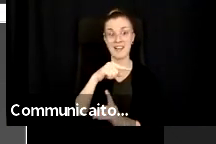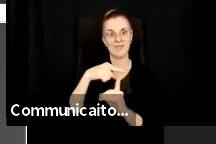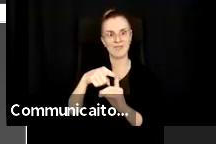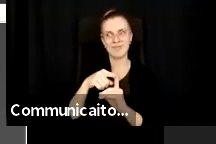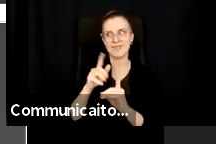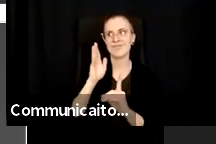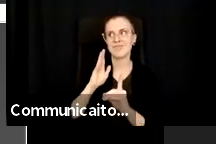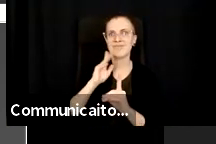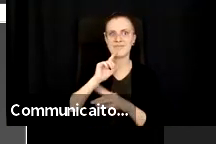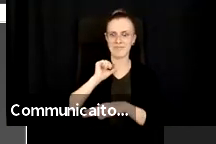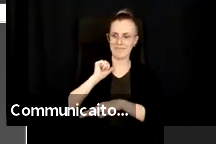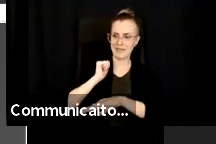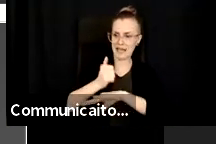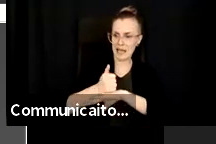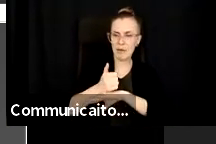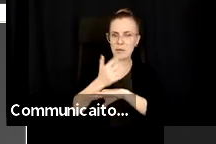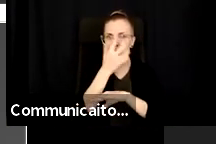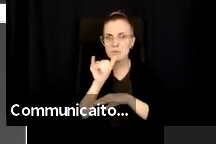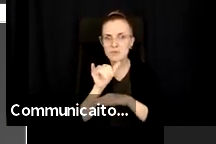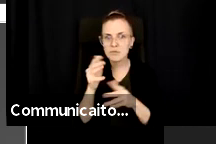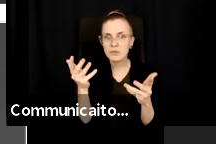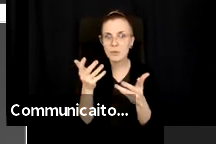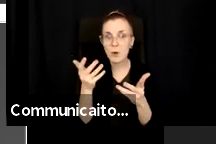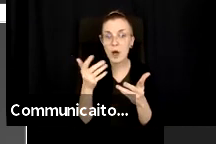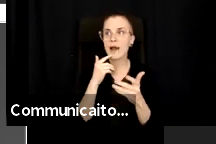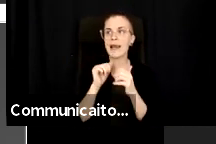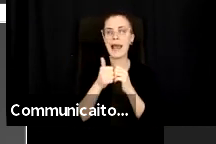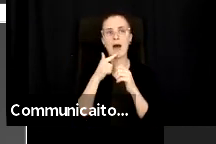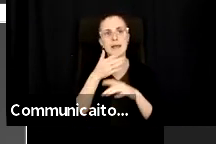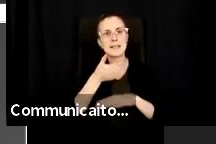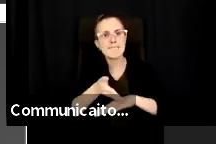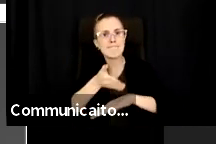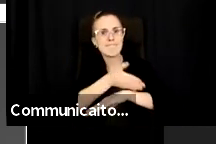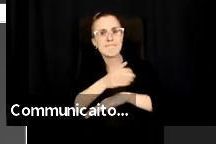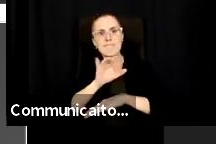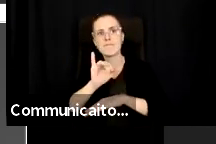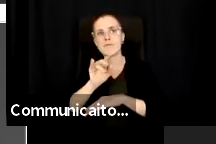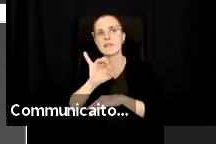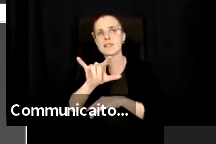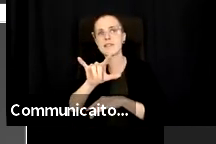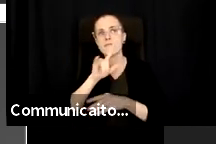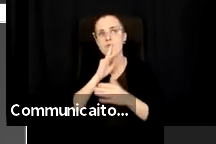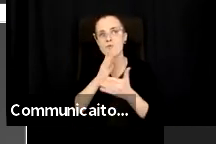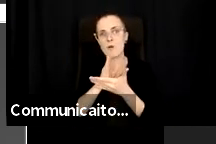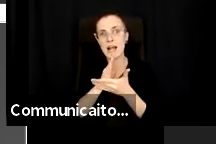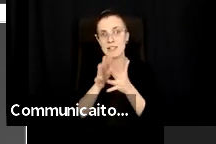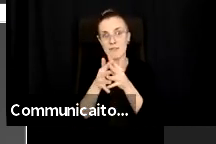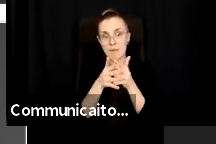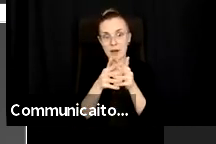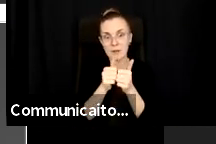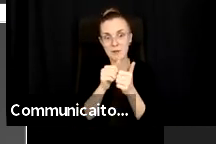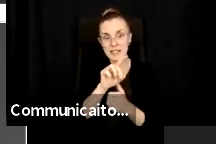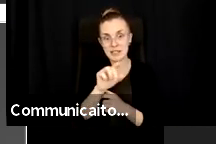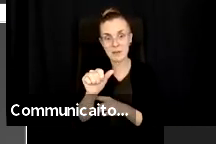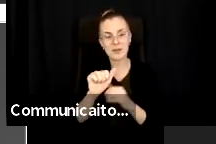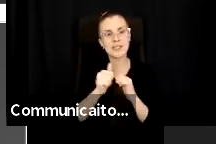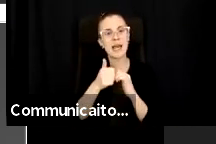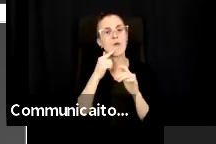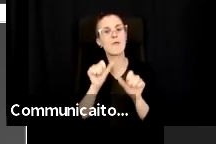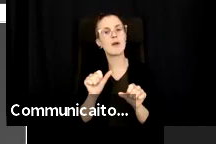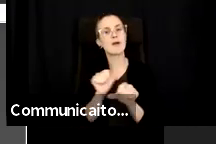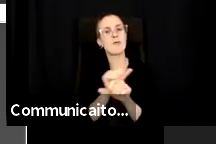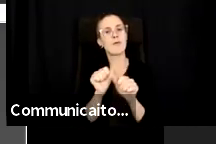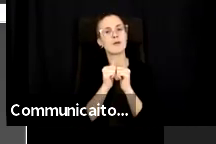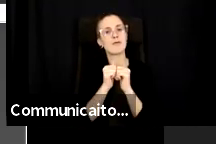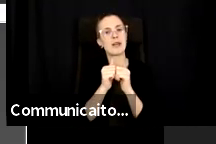implemented, how it has furthered the civil rights of Americans with disabilities, and how we can work together to continue to